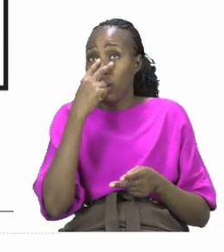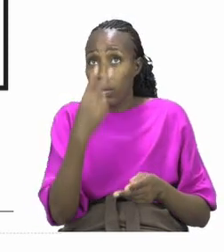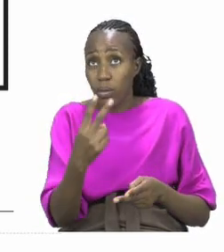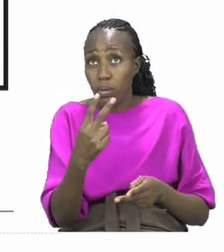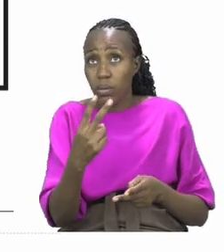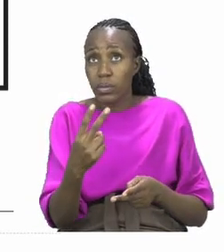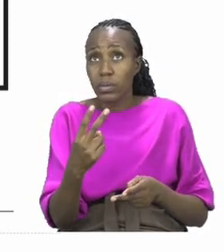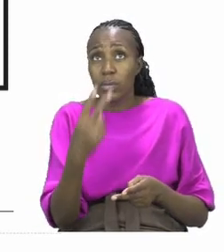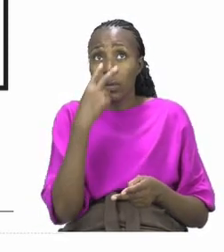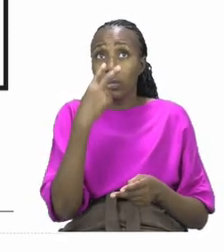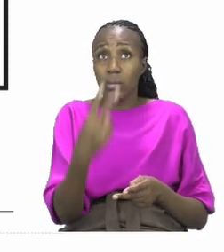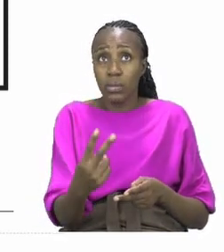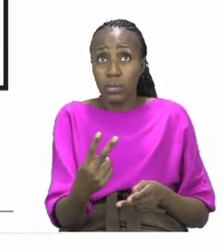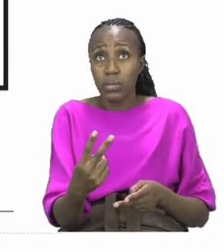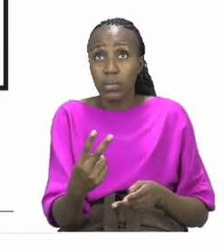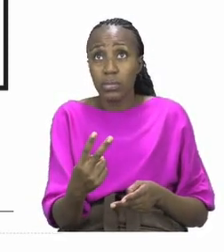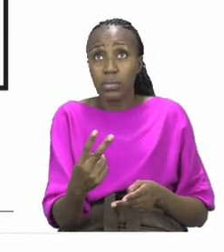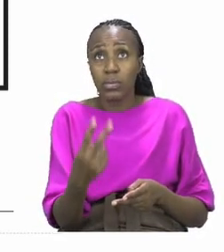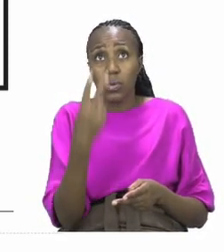look,